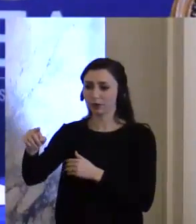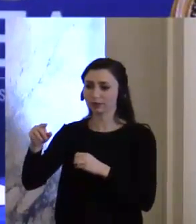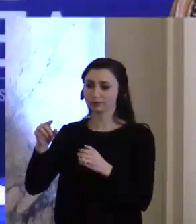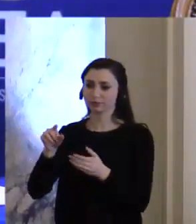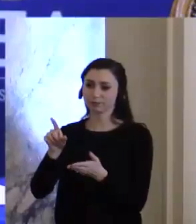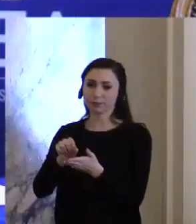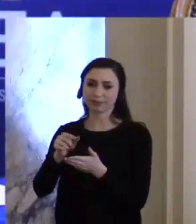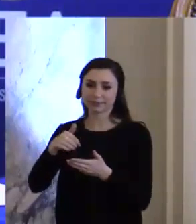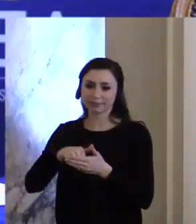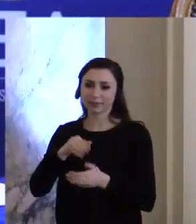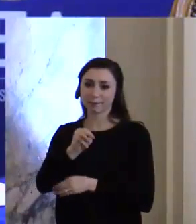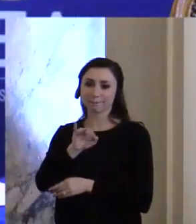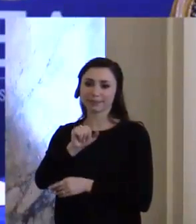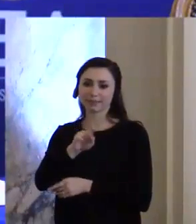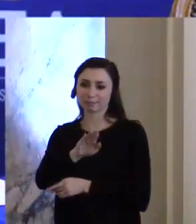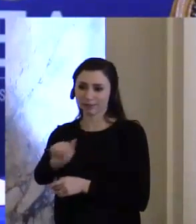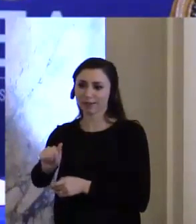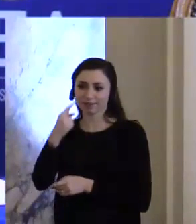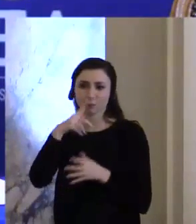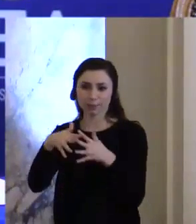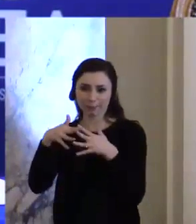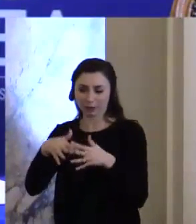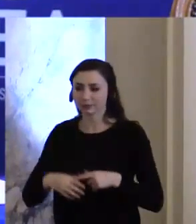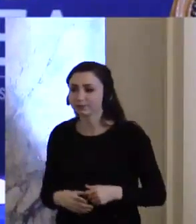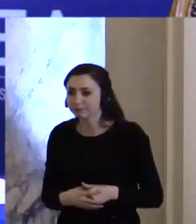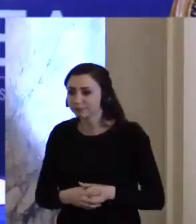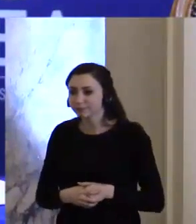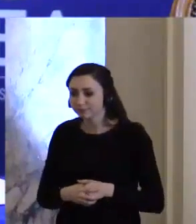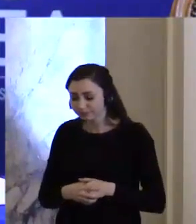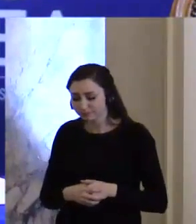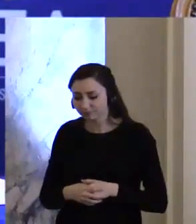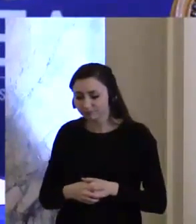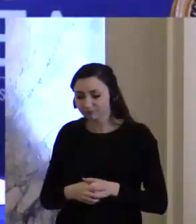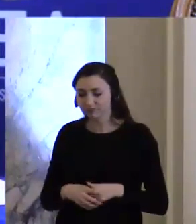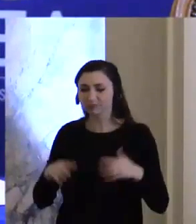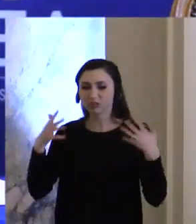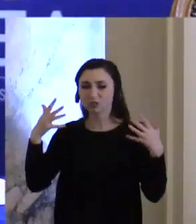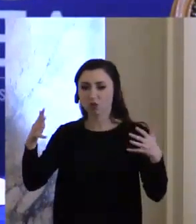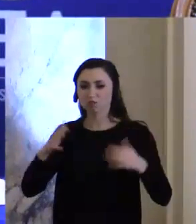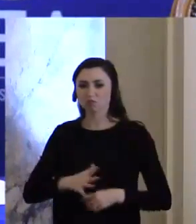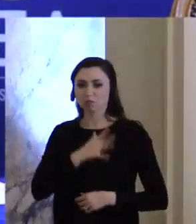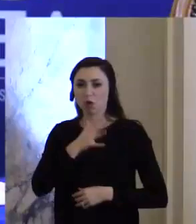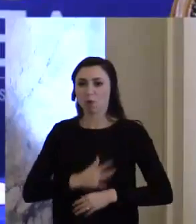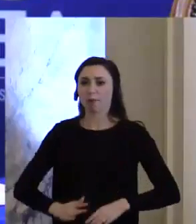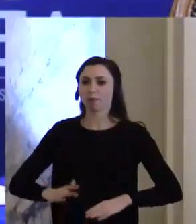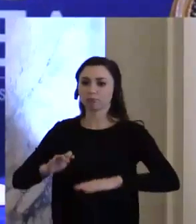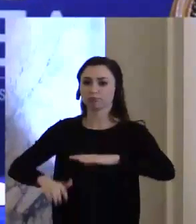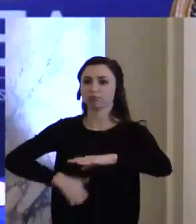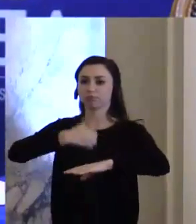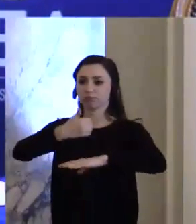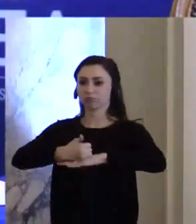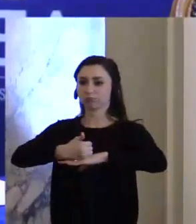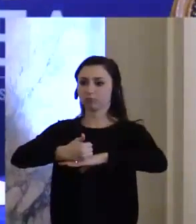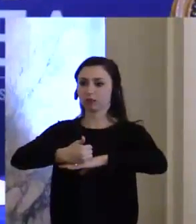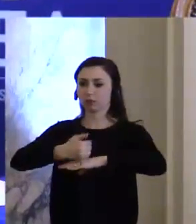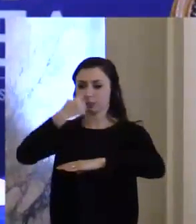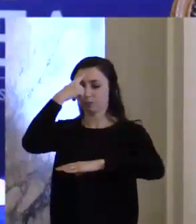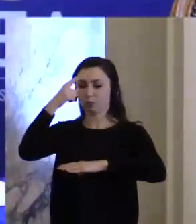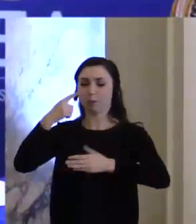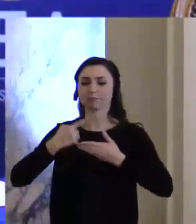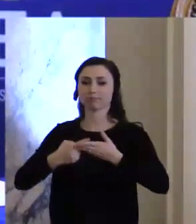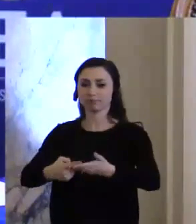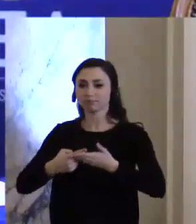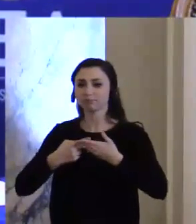its acronym as MISPA, in which there is already a formal platform for dialogue of our ministers and